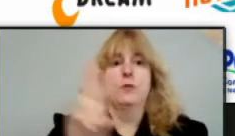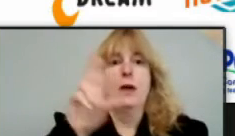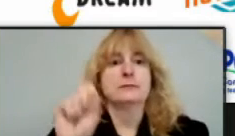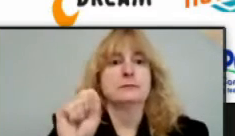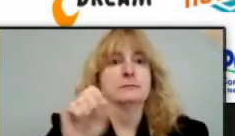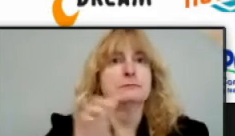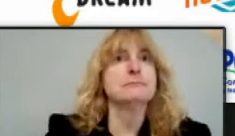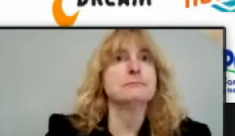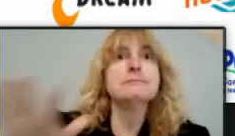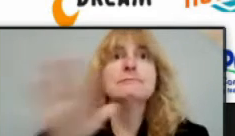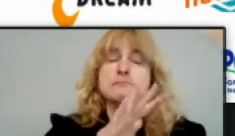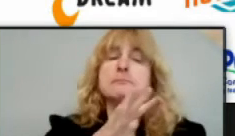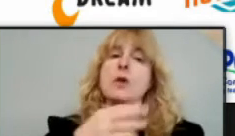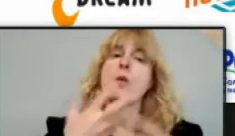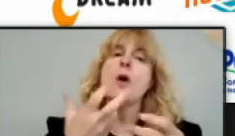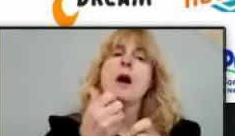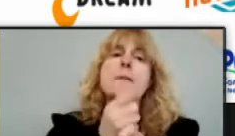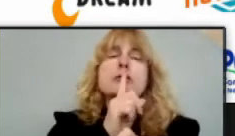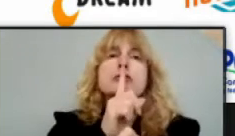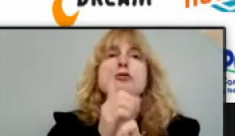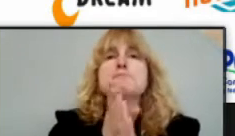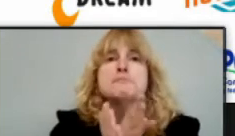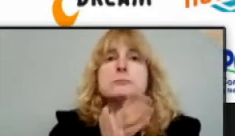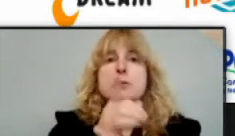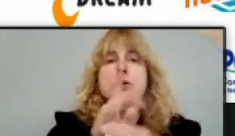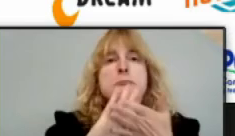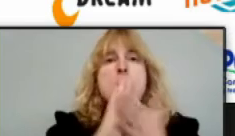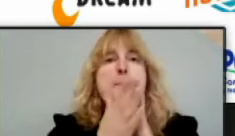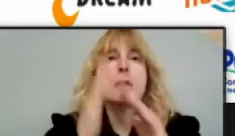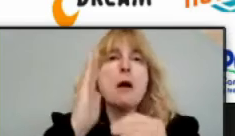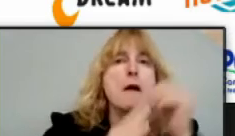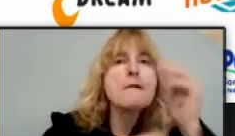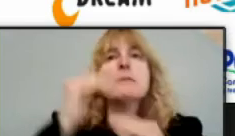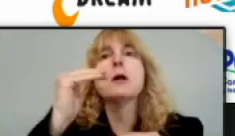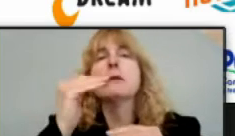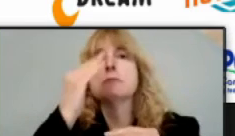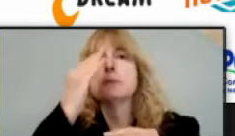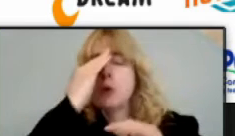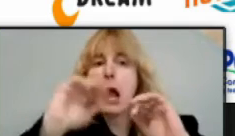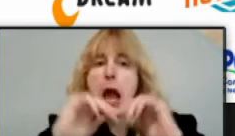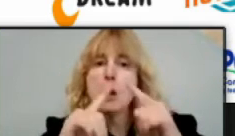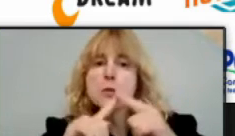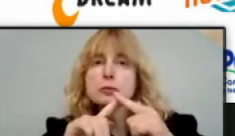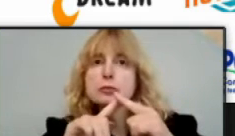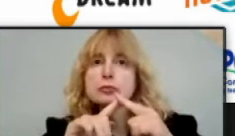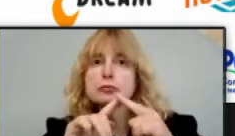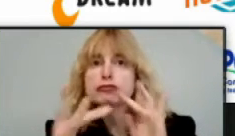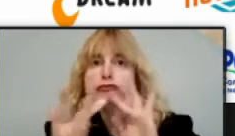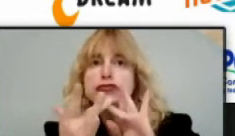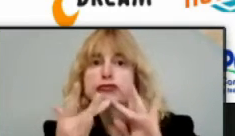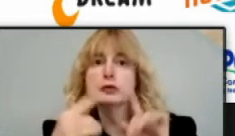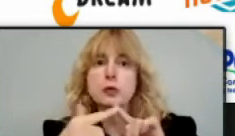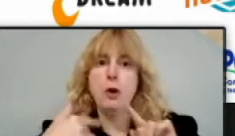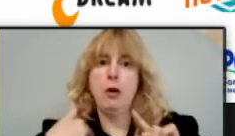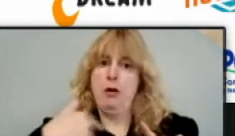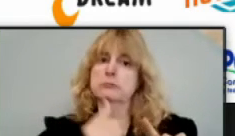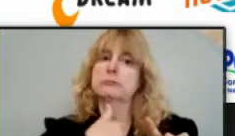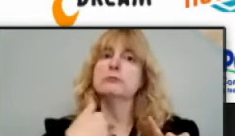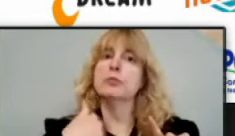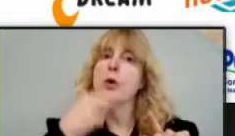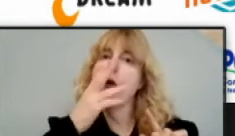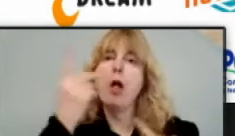you know how to connect to us. Because not only are we always going to bring you expert voices and resources to keep